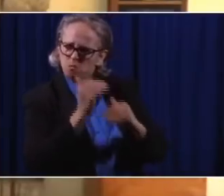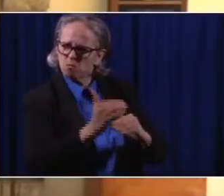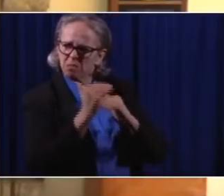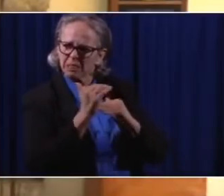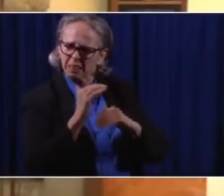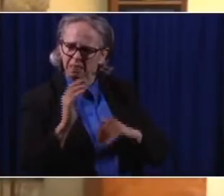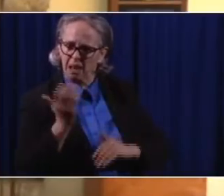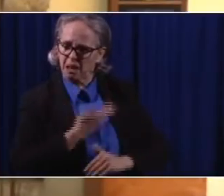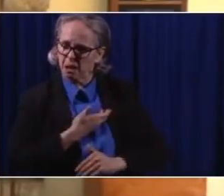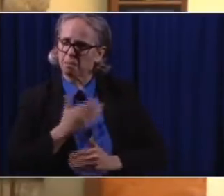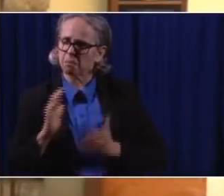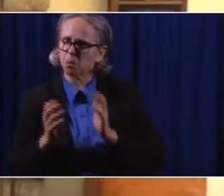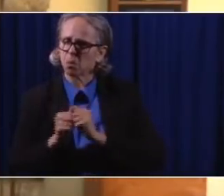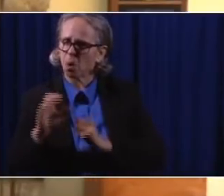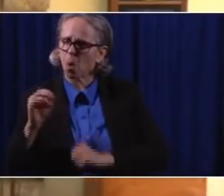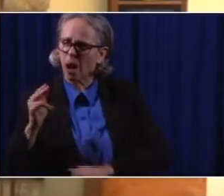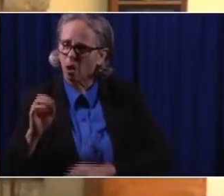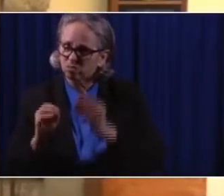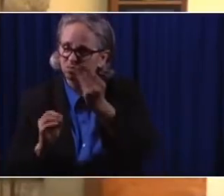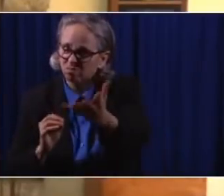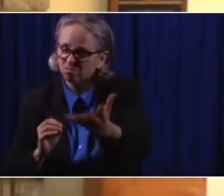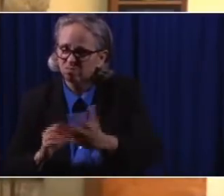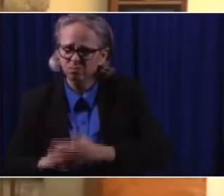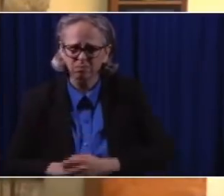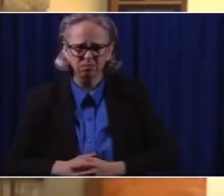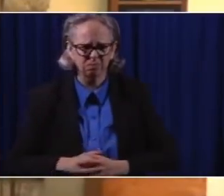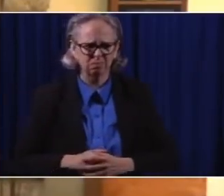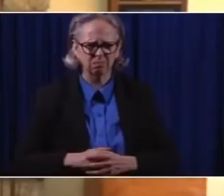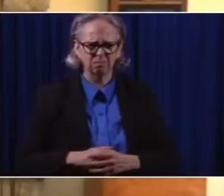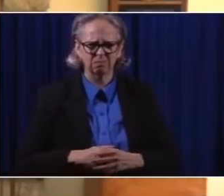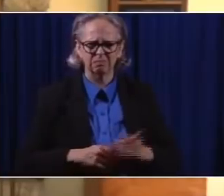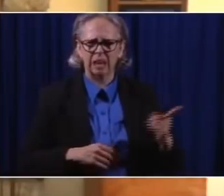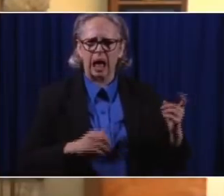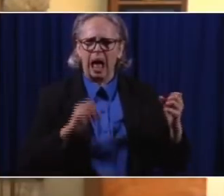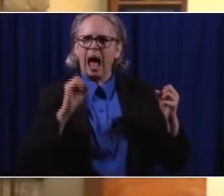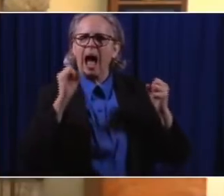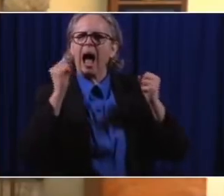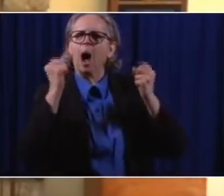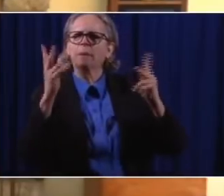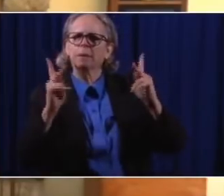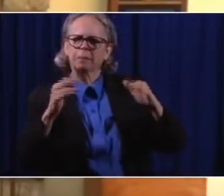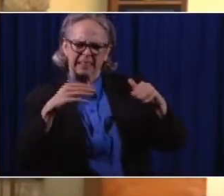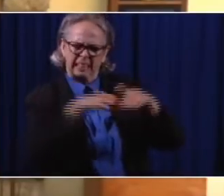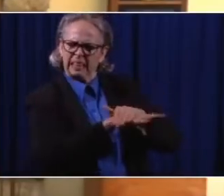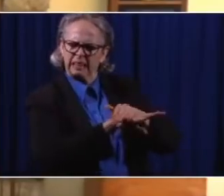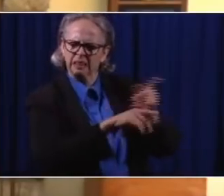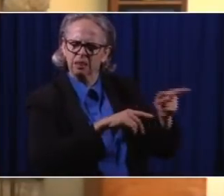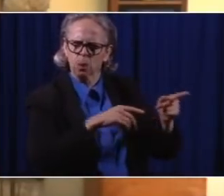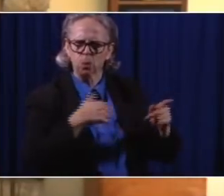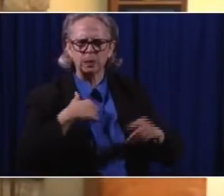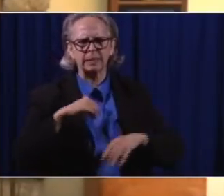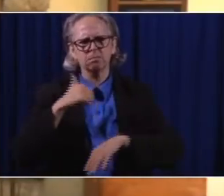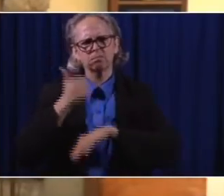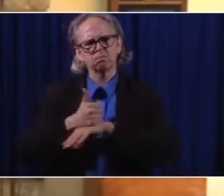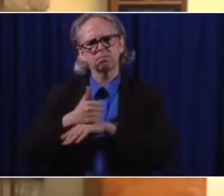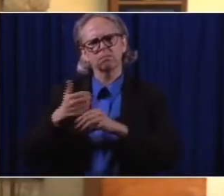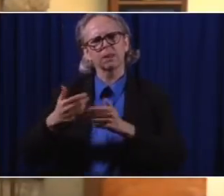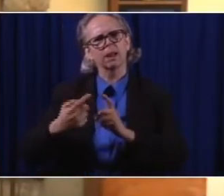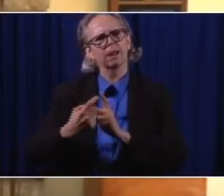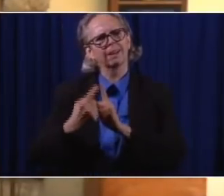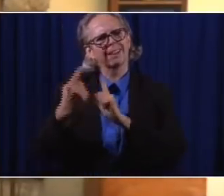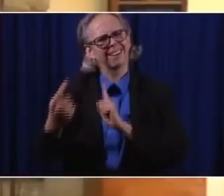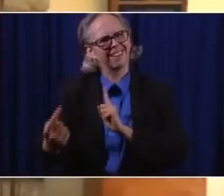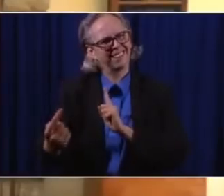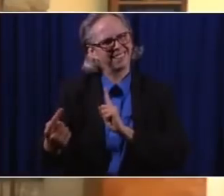restaurant. All we've done is said a distance. Many states have gone to 25%, some have gone